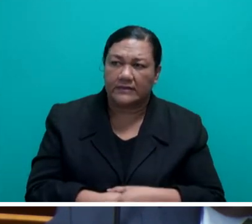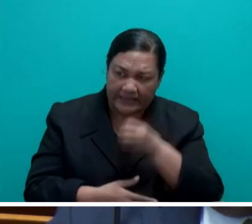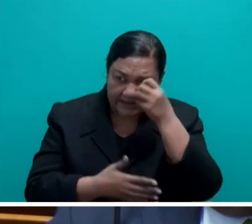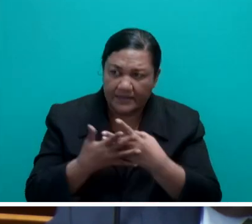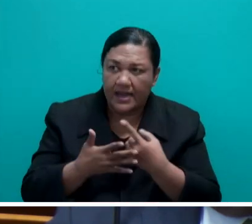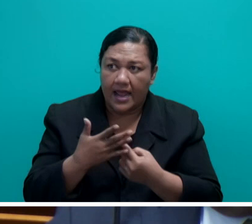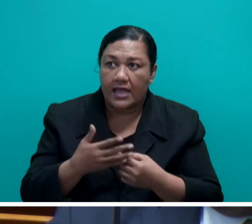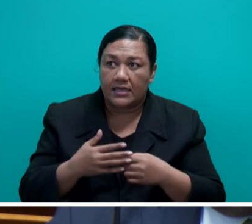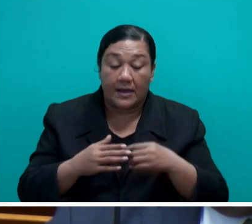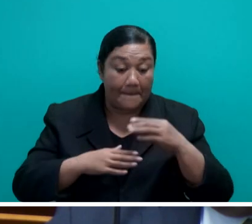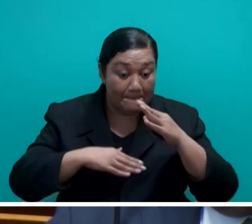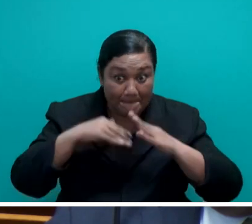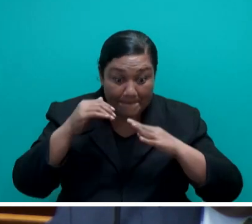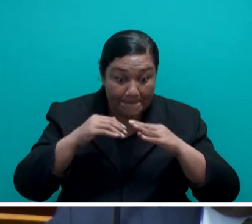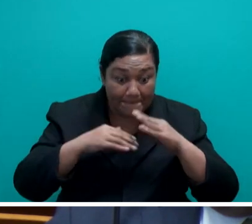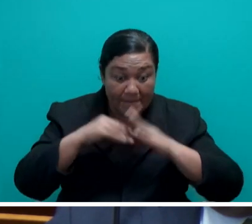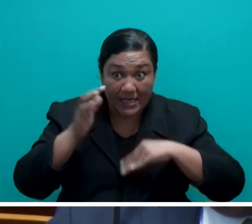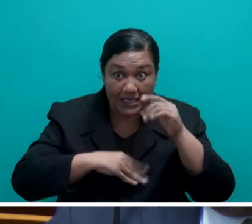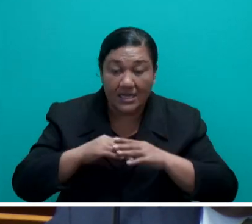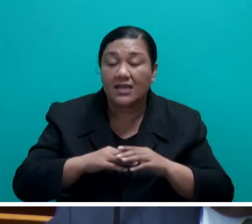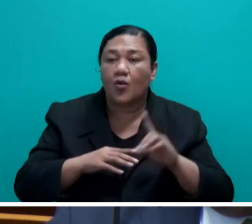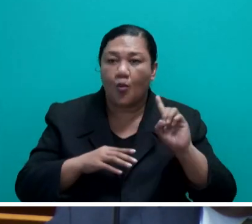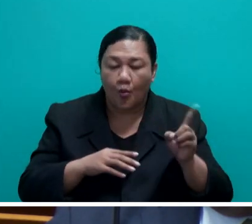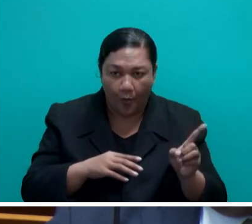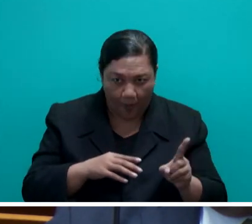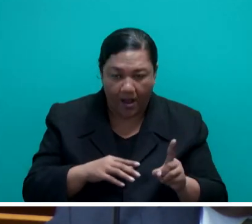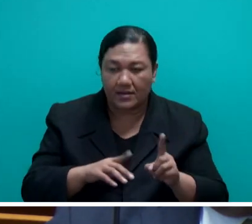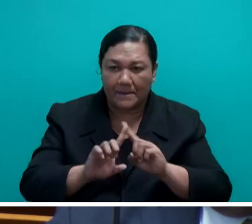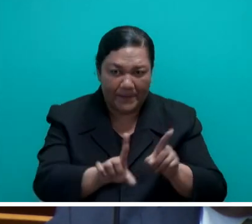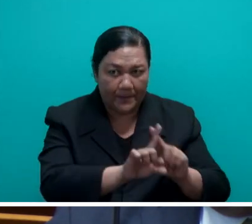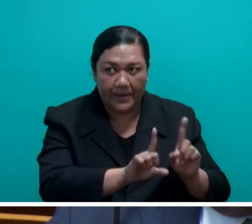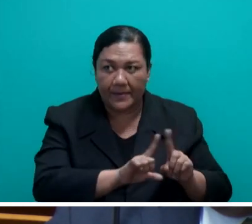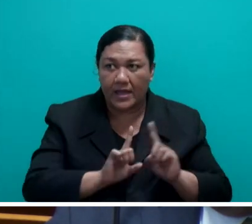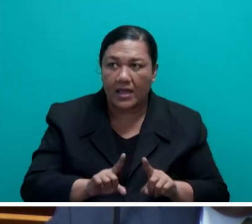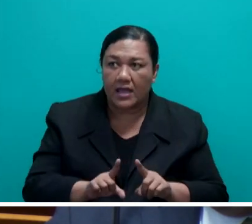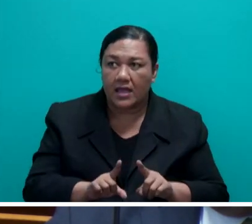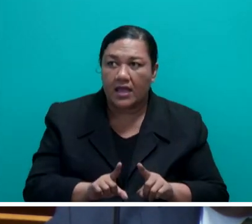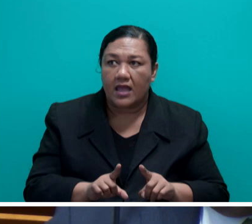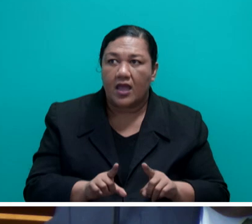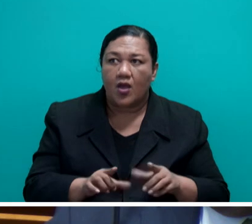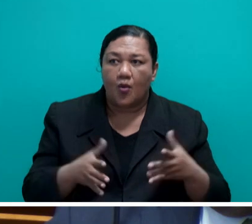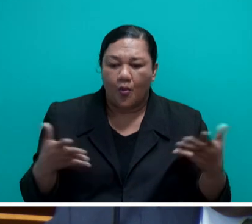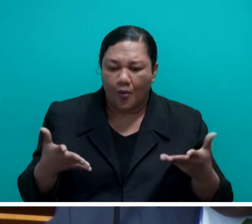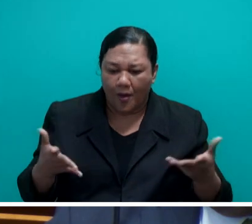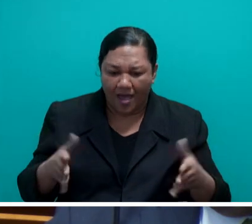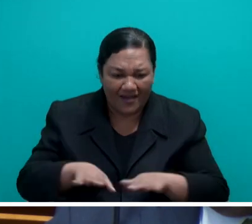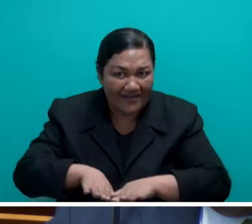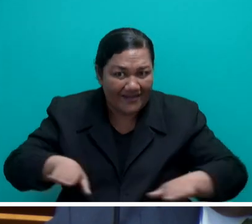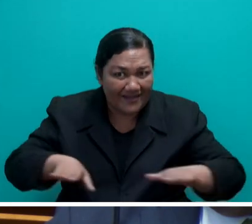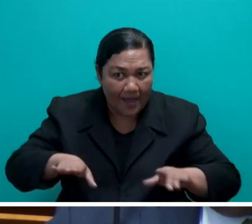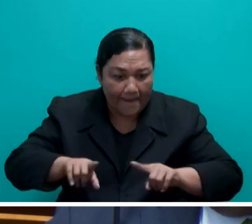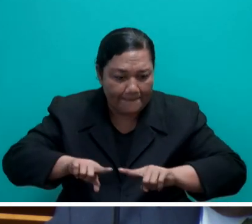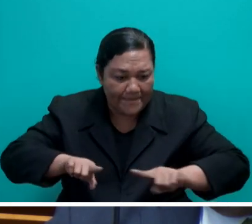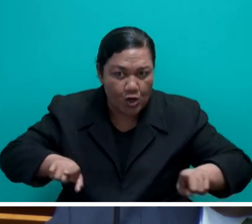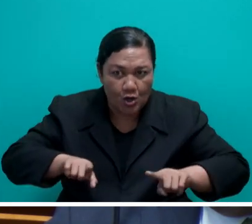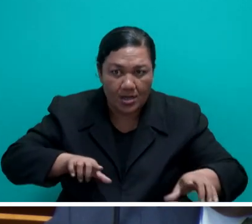damages such as cracks on walls, floors, and pavements, including detachment of concrete slabs, tilting of buildings, and movement of